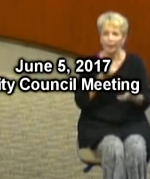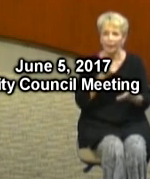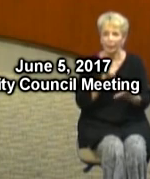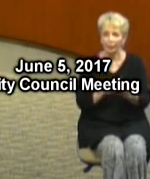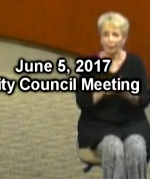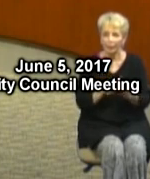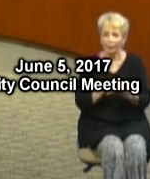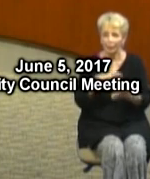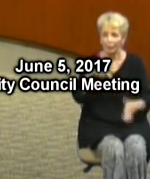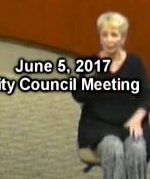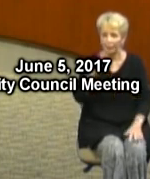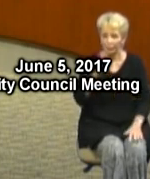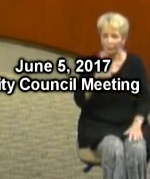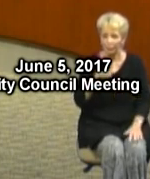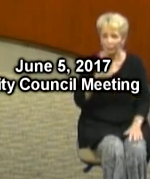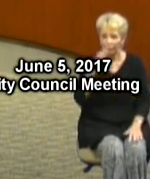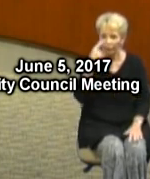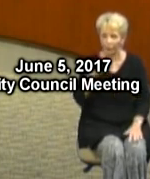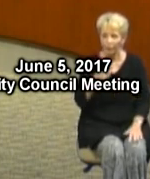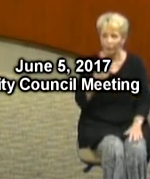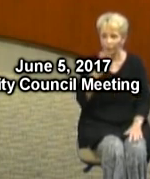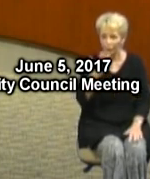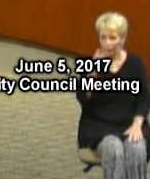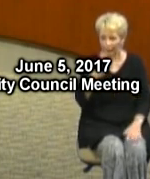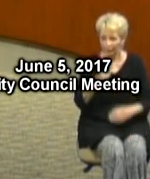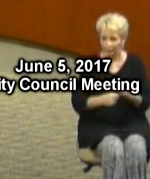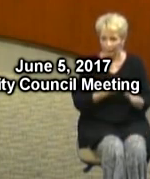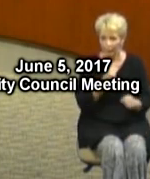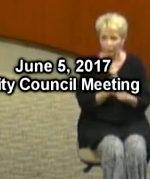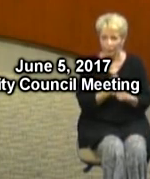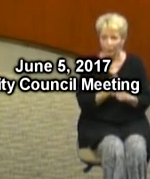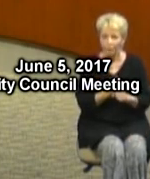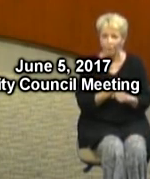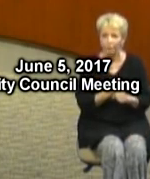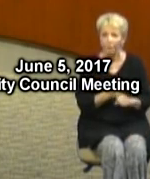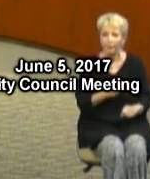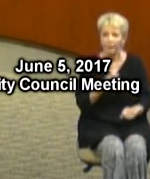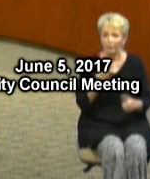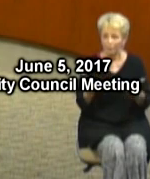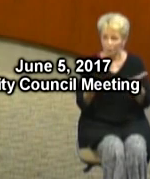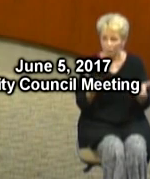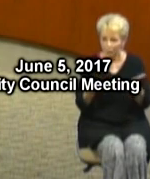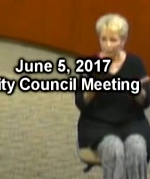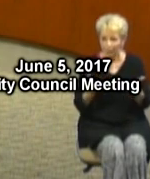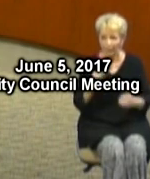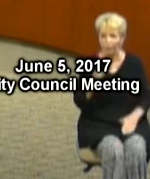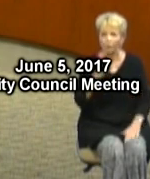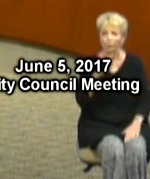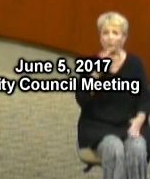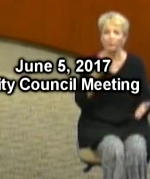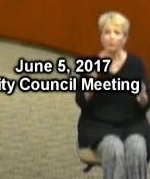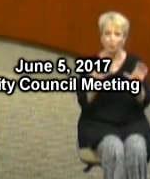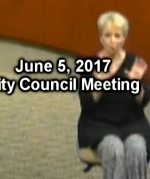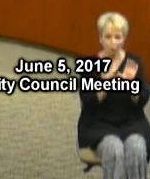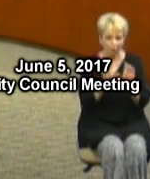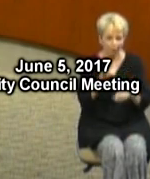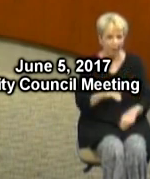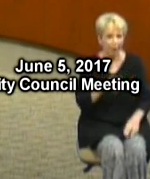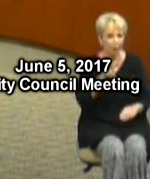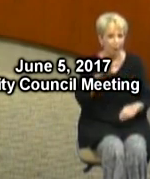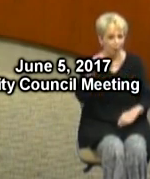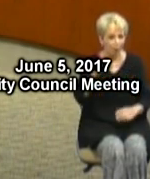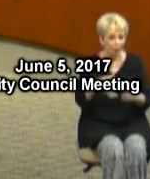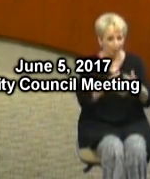Shrek has been assigned to PSO Stacy Huffman for a period of 3.5 years of service, and whereas Shrek has been certified by the North